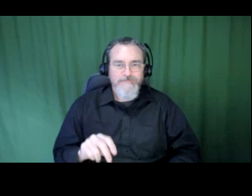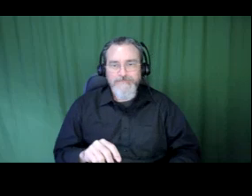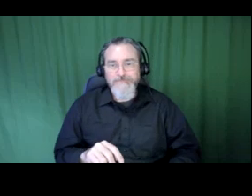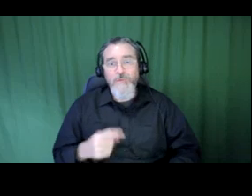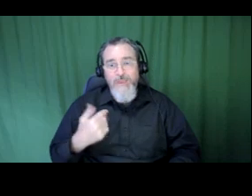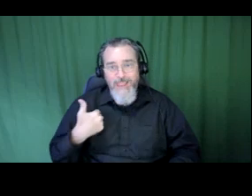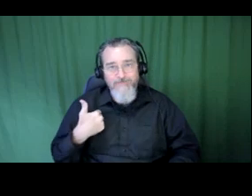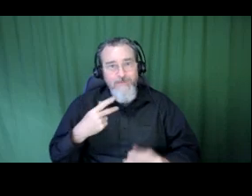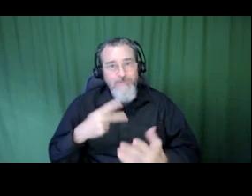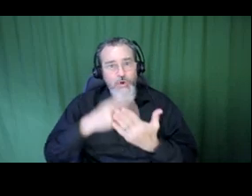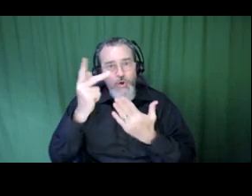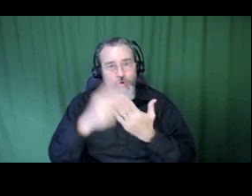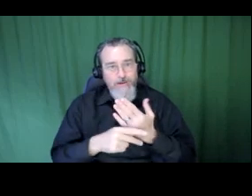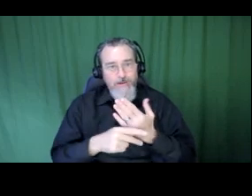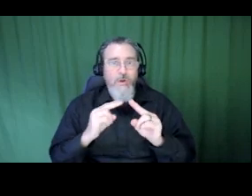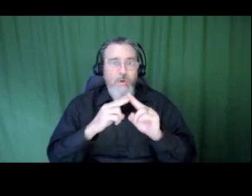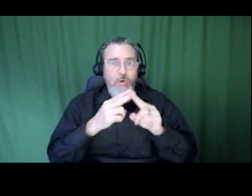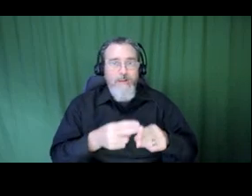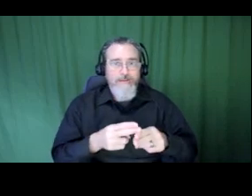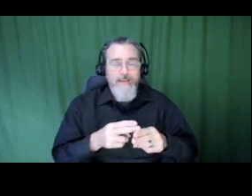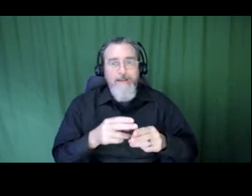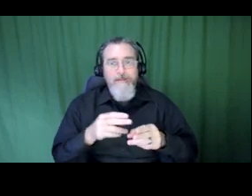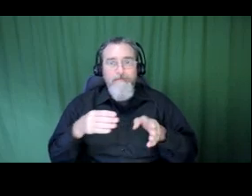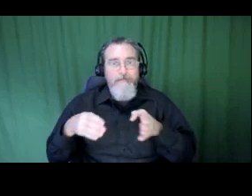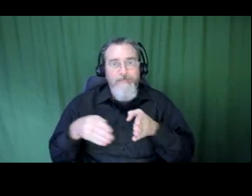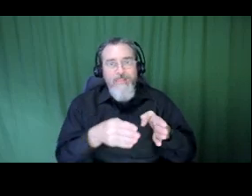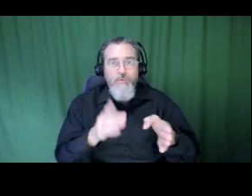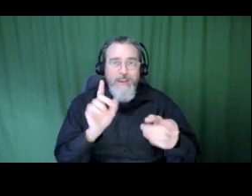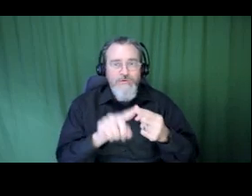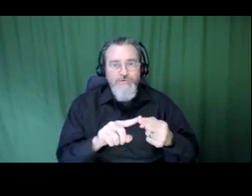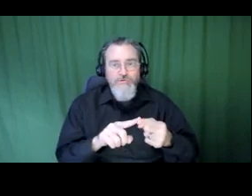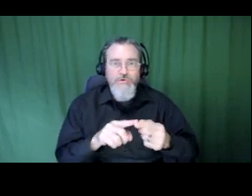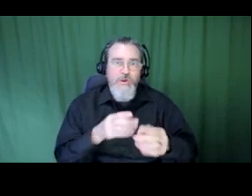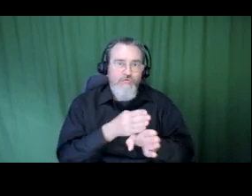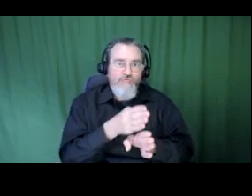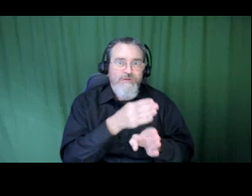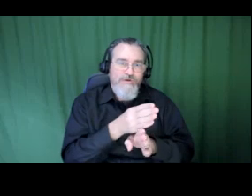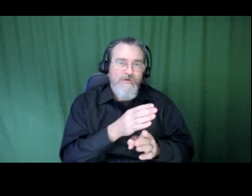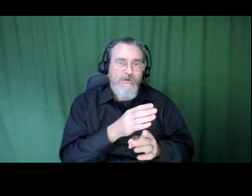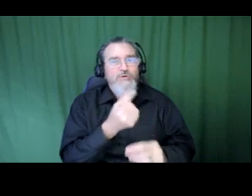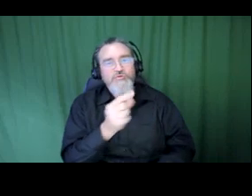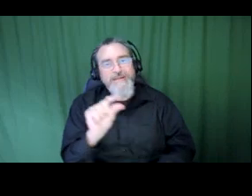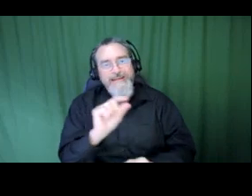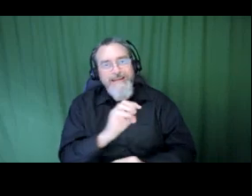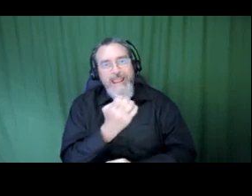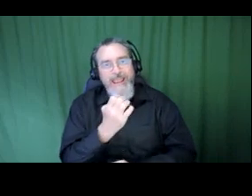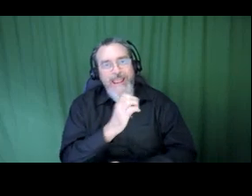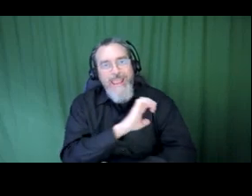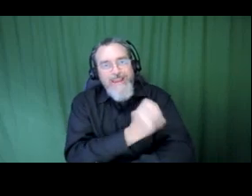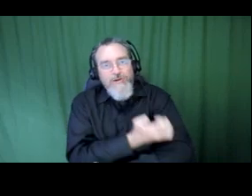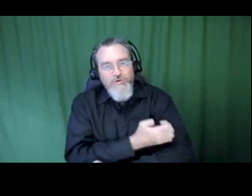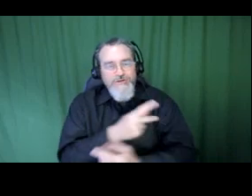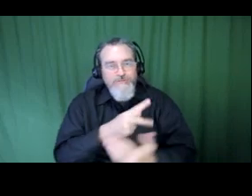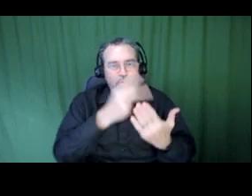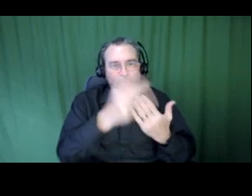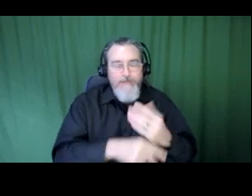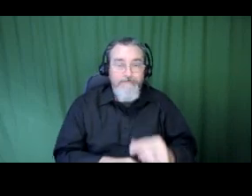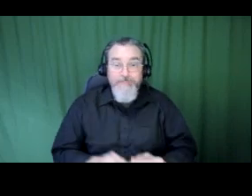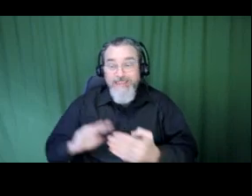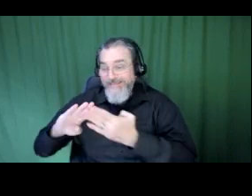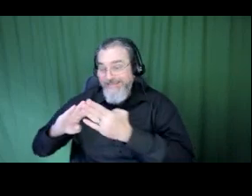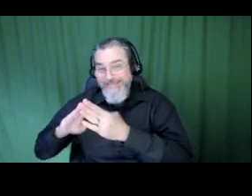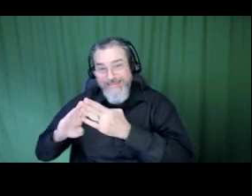to Clean Energy Careers Program, focused specifically on solar. The city of Austin launched an initiative